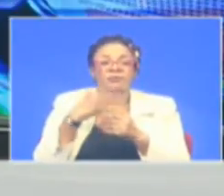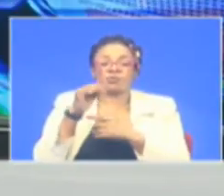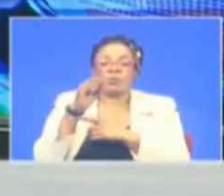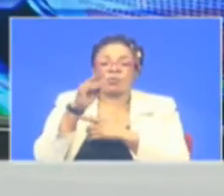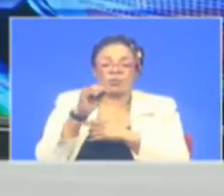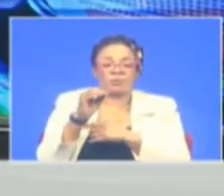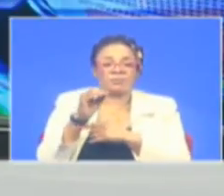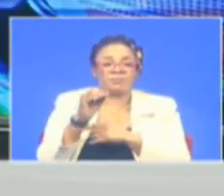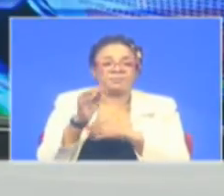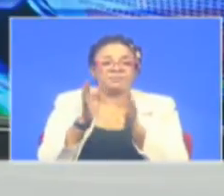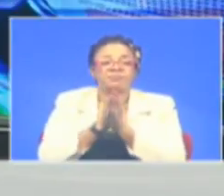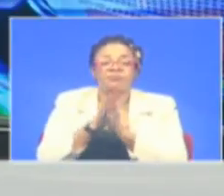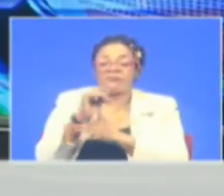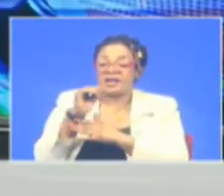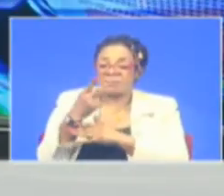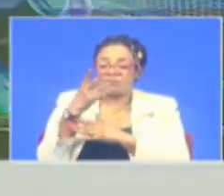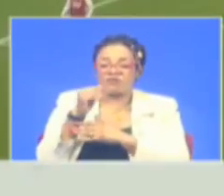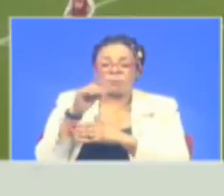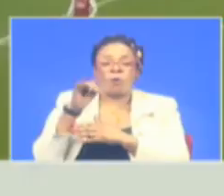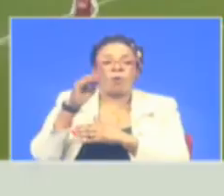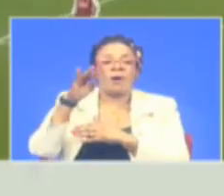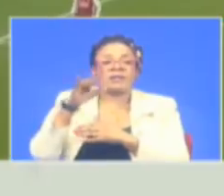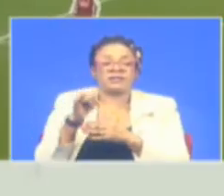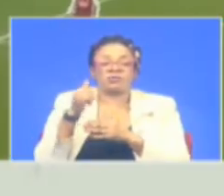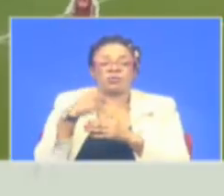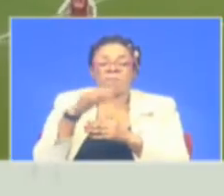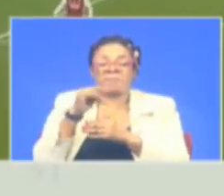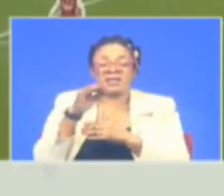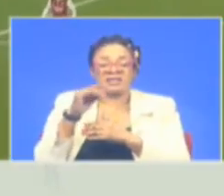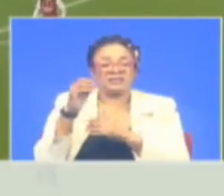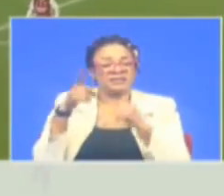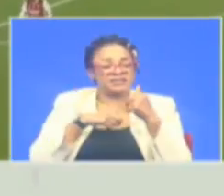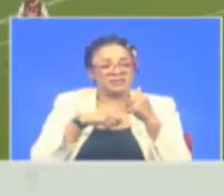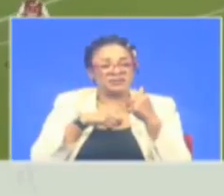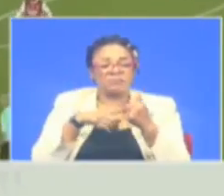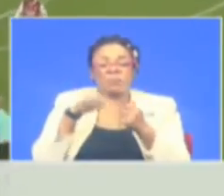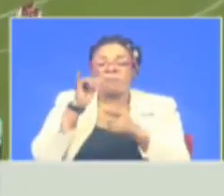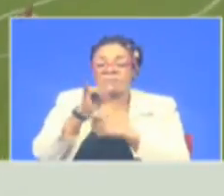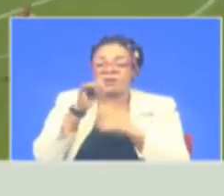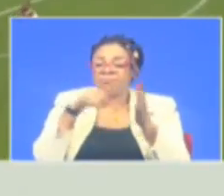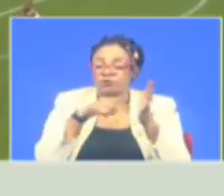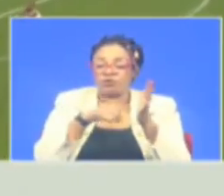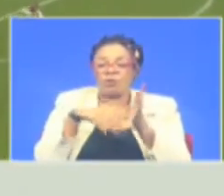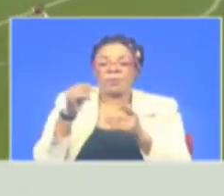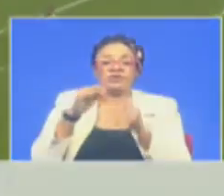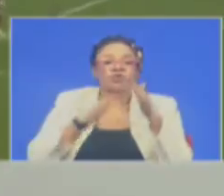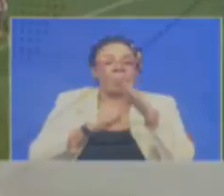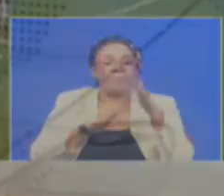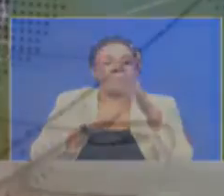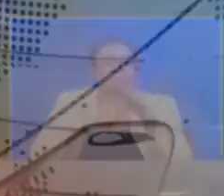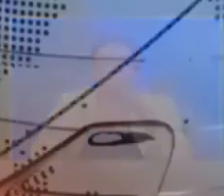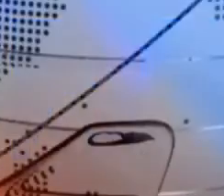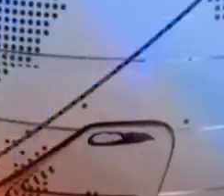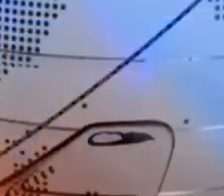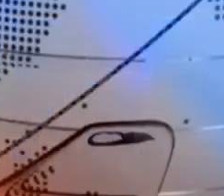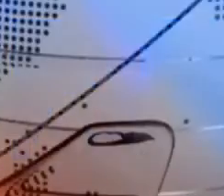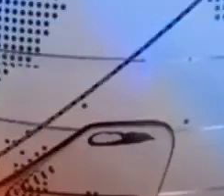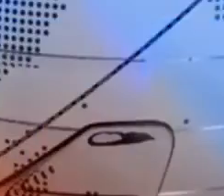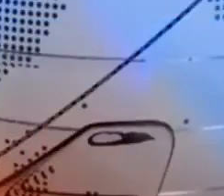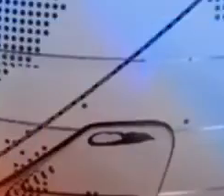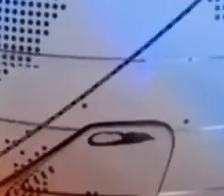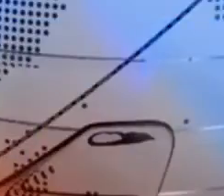a double from Ollie Watkins took Villa to 6th, just 3 points off the top of the table with a game in hand. A second.